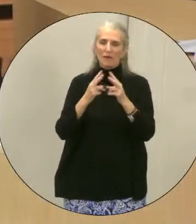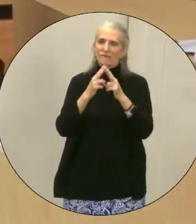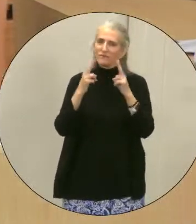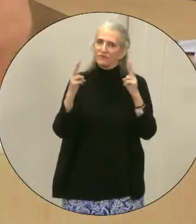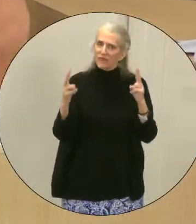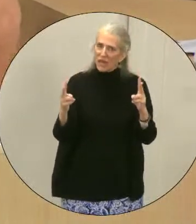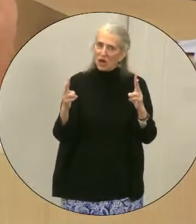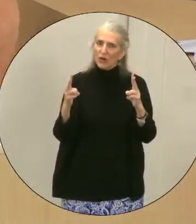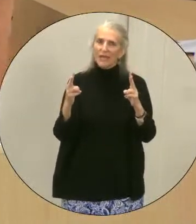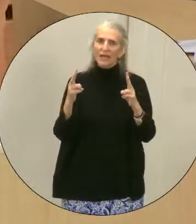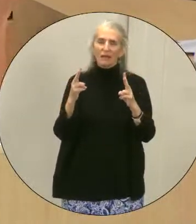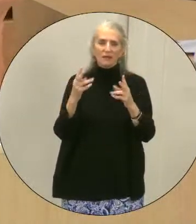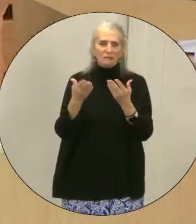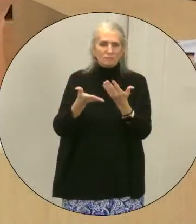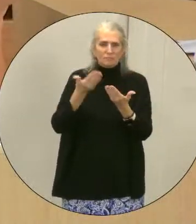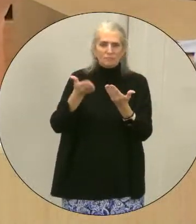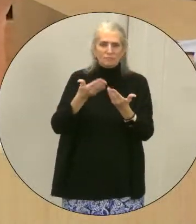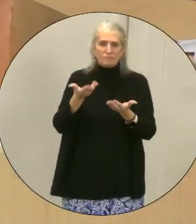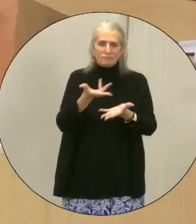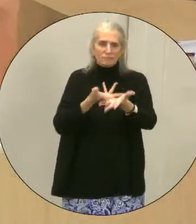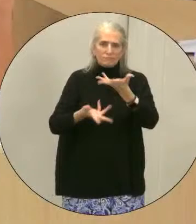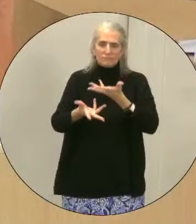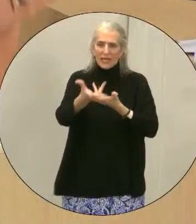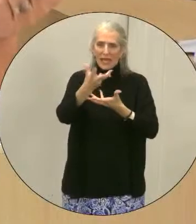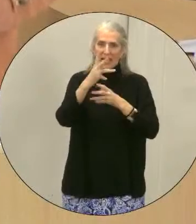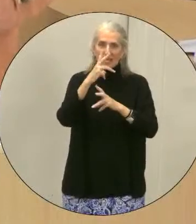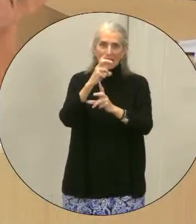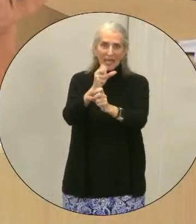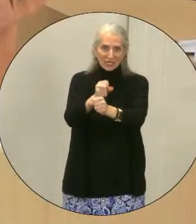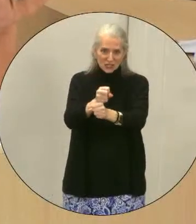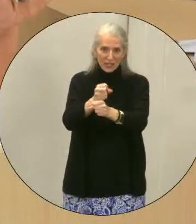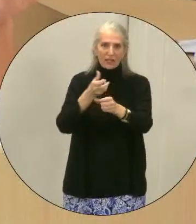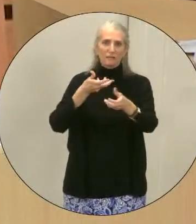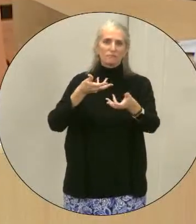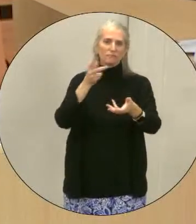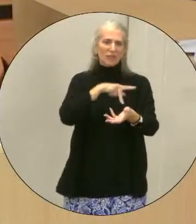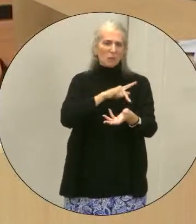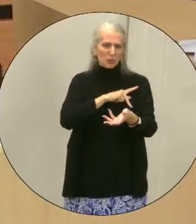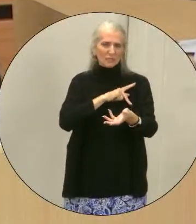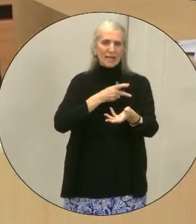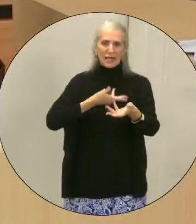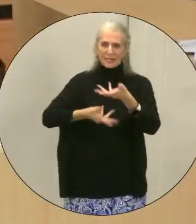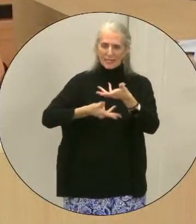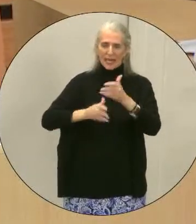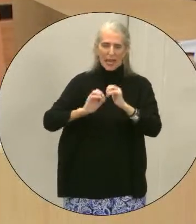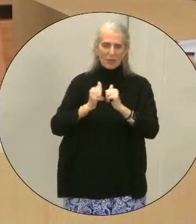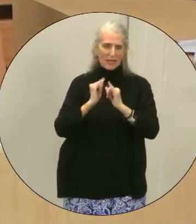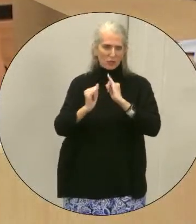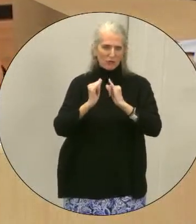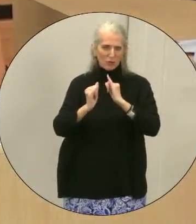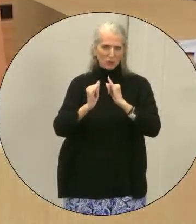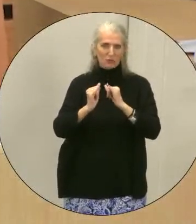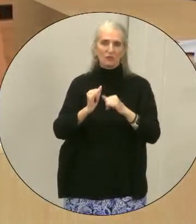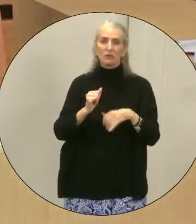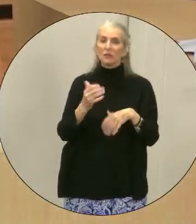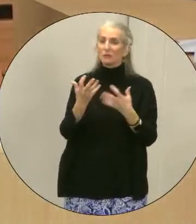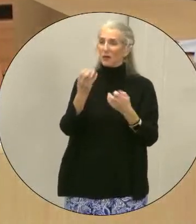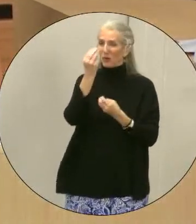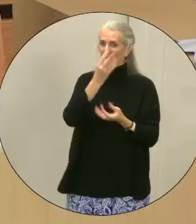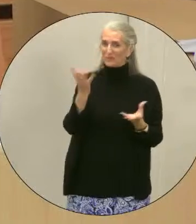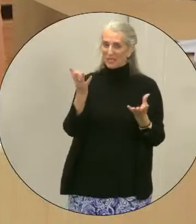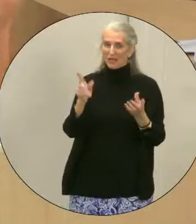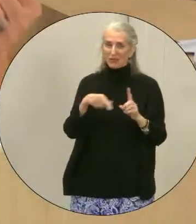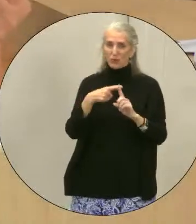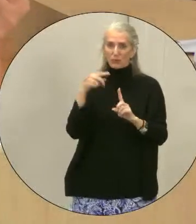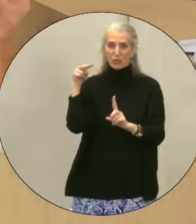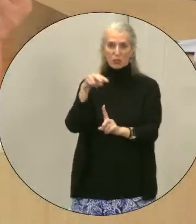very engaging personality in the way that they interviewed. But I want to say that when we look at our children,